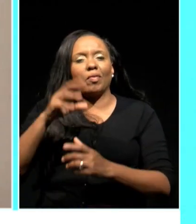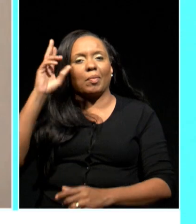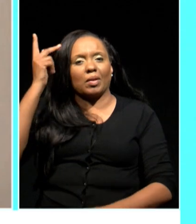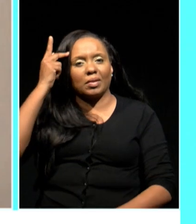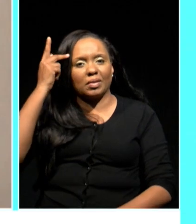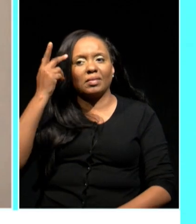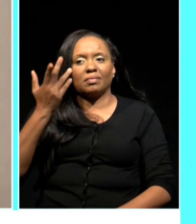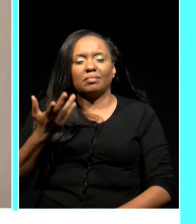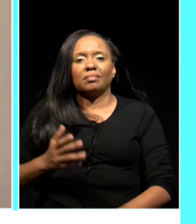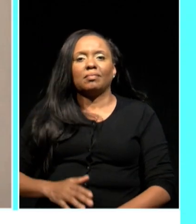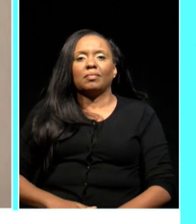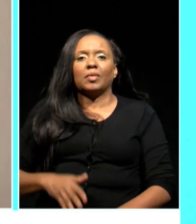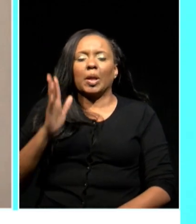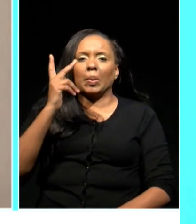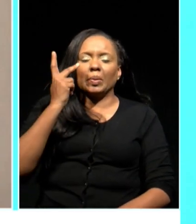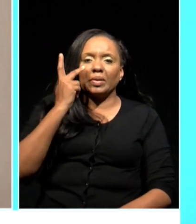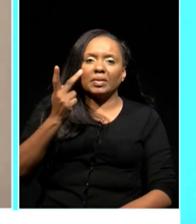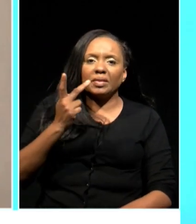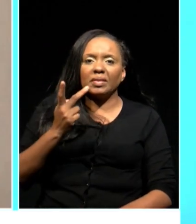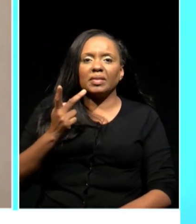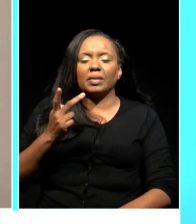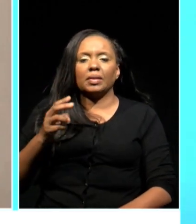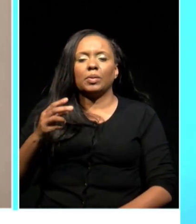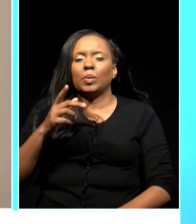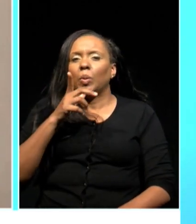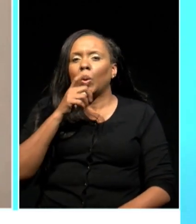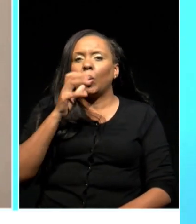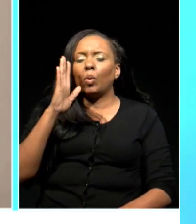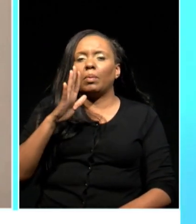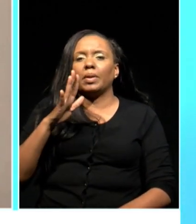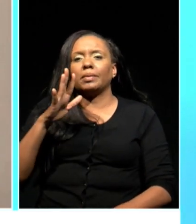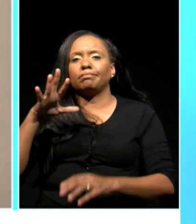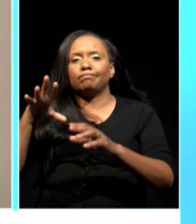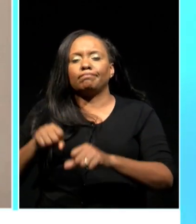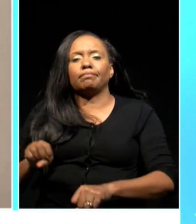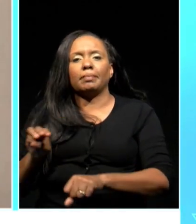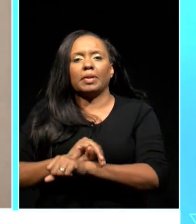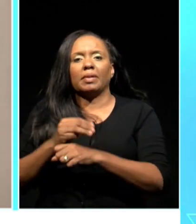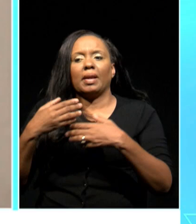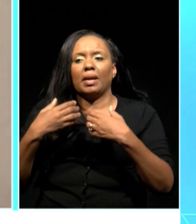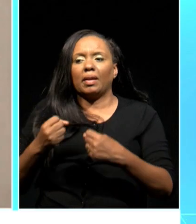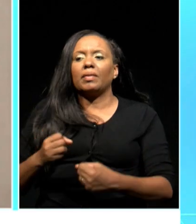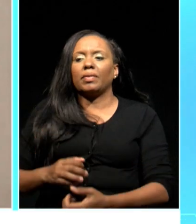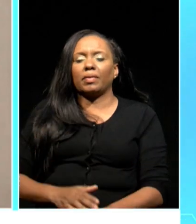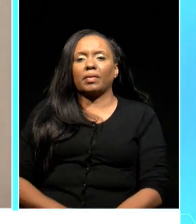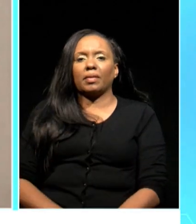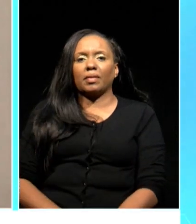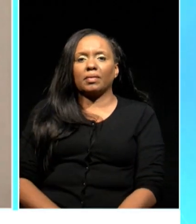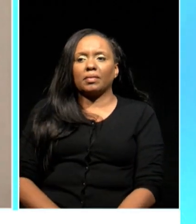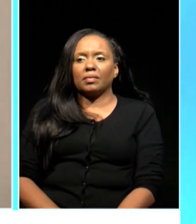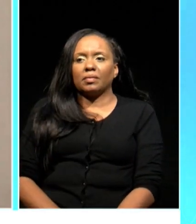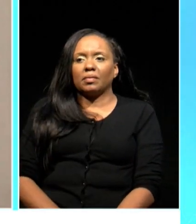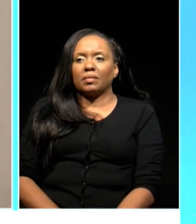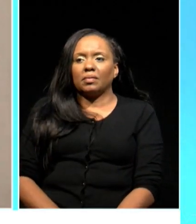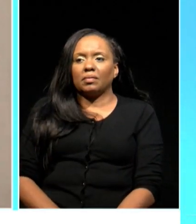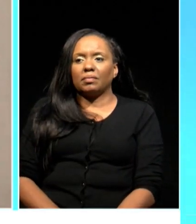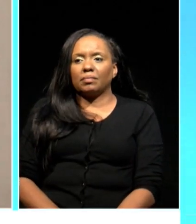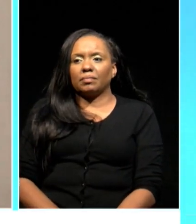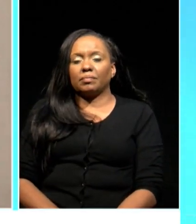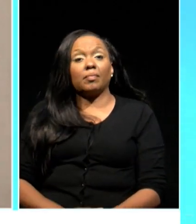of mindset she has regarding that ministry. But as it relates to the cabinet, I think Culture, we will see because some new John blood King because has exited as